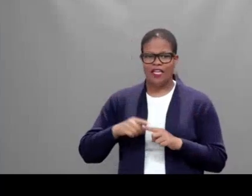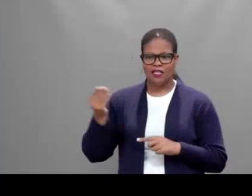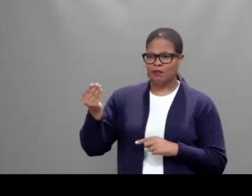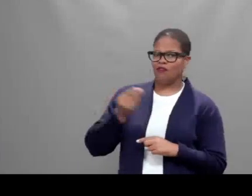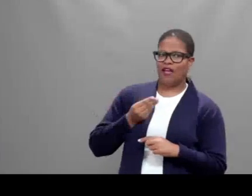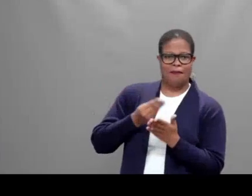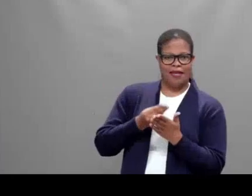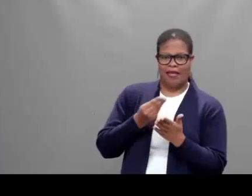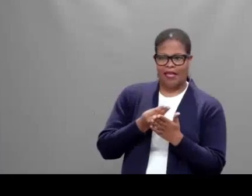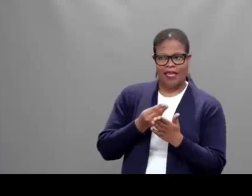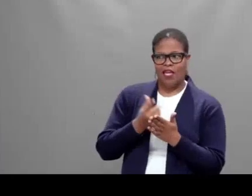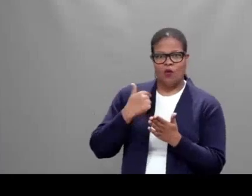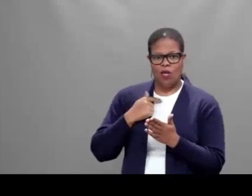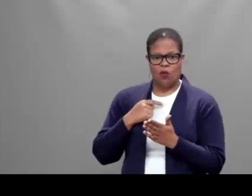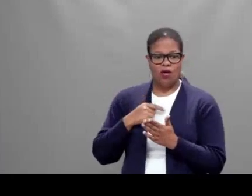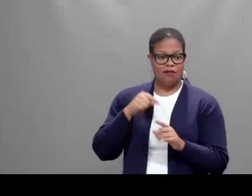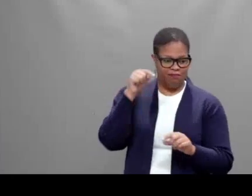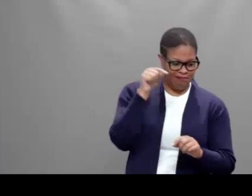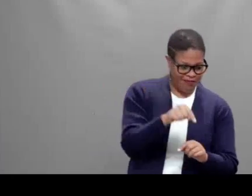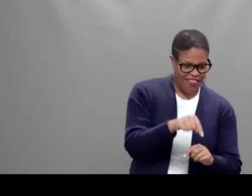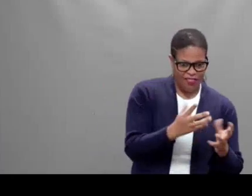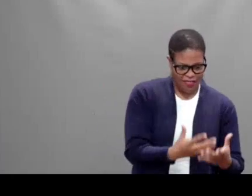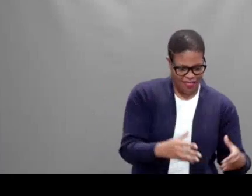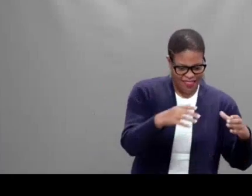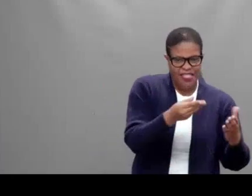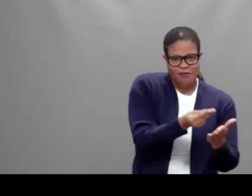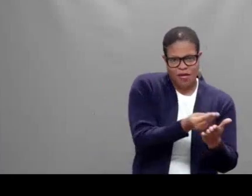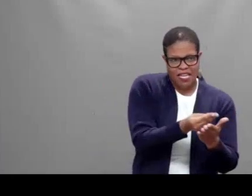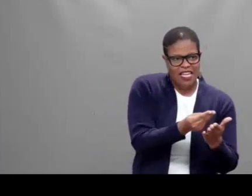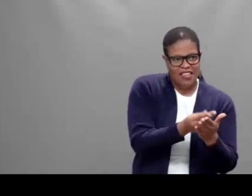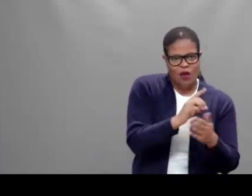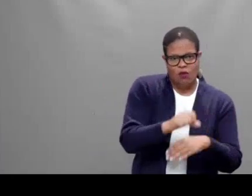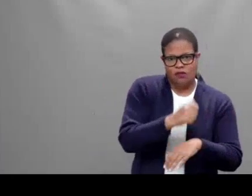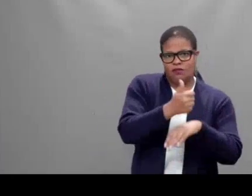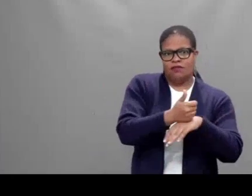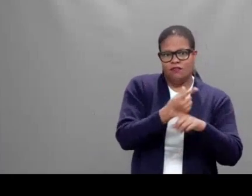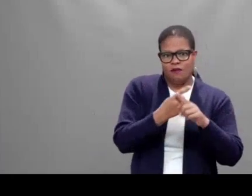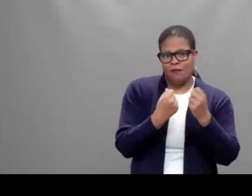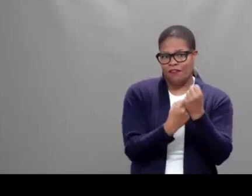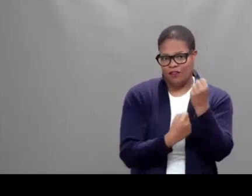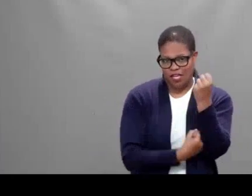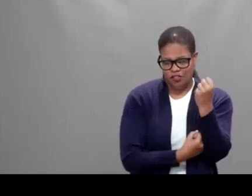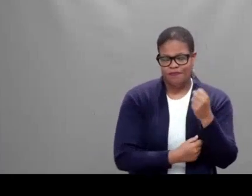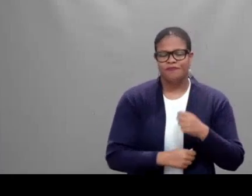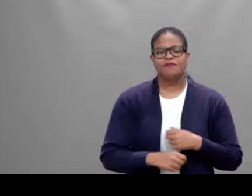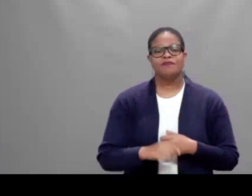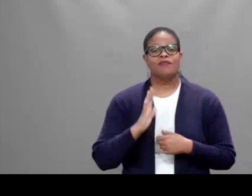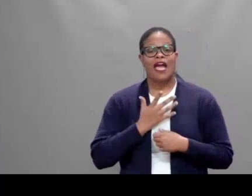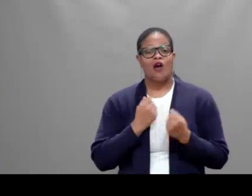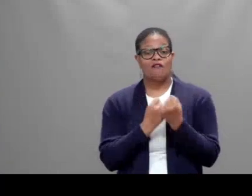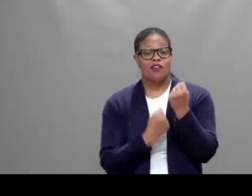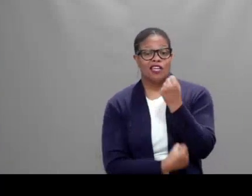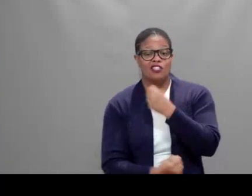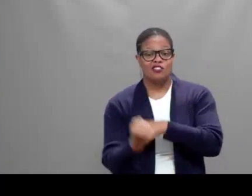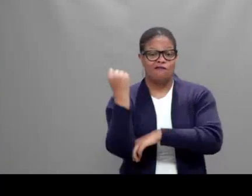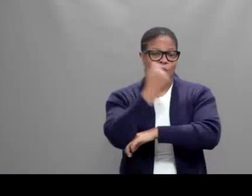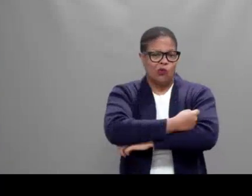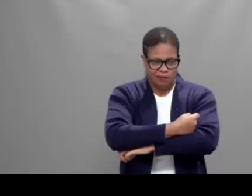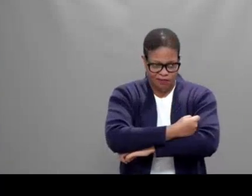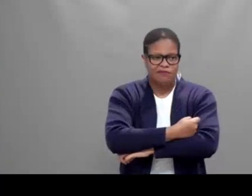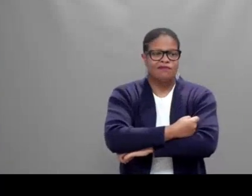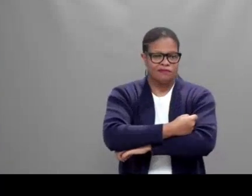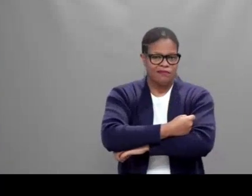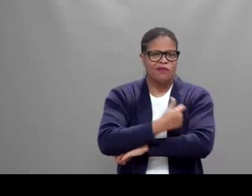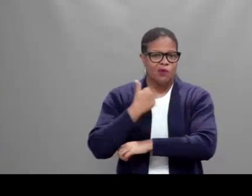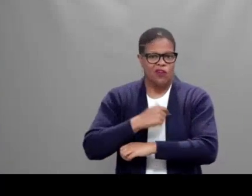We would go to this money that was provided by the foundation. Our foundation folded. We've been